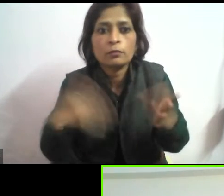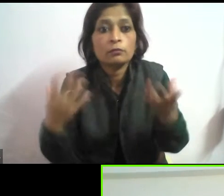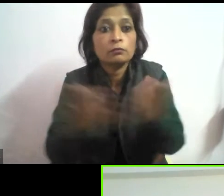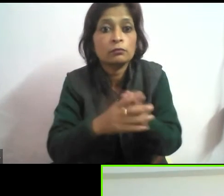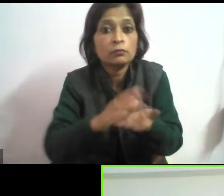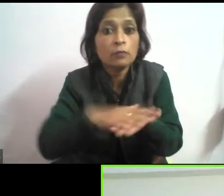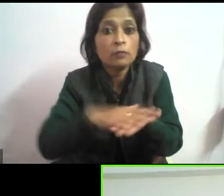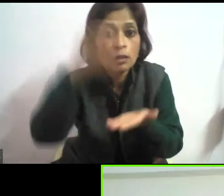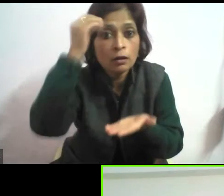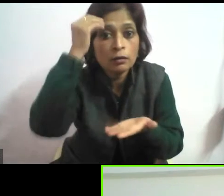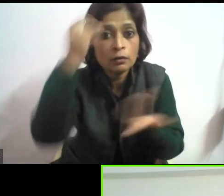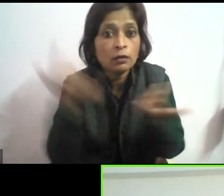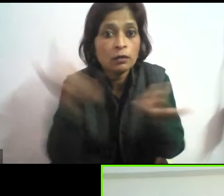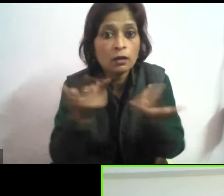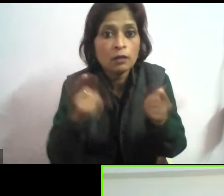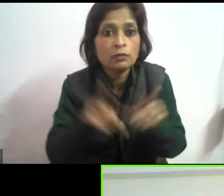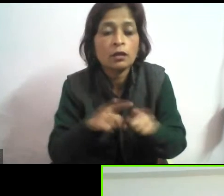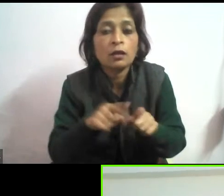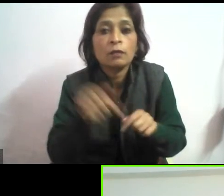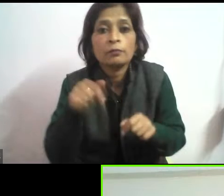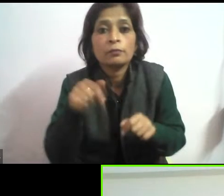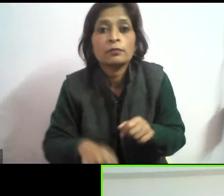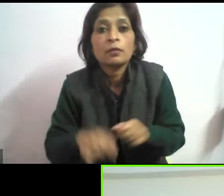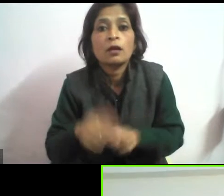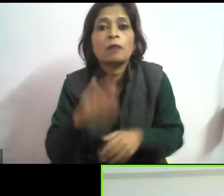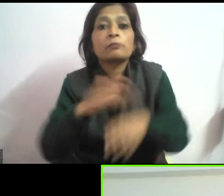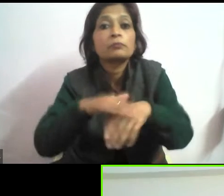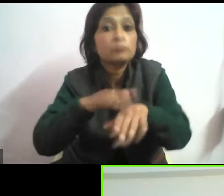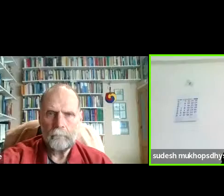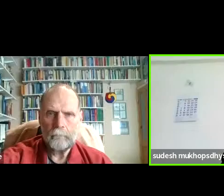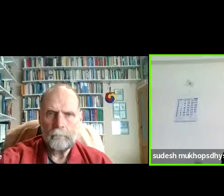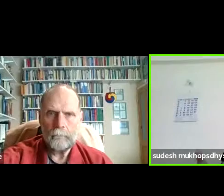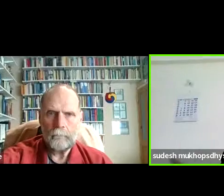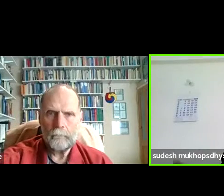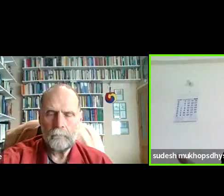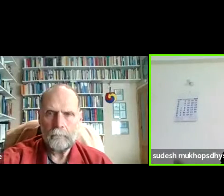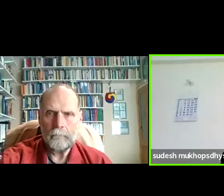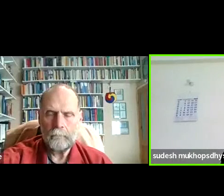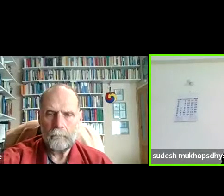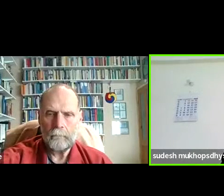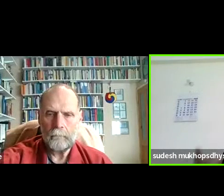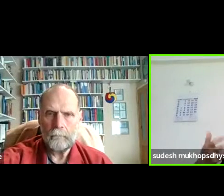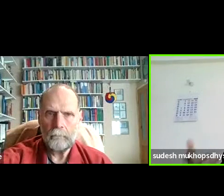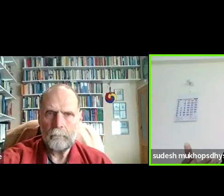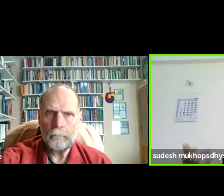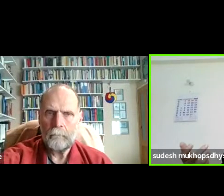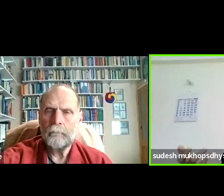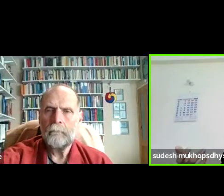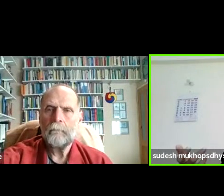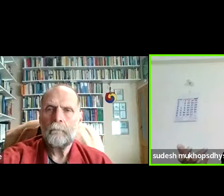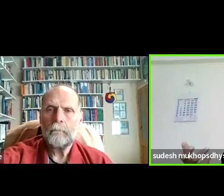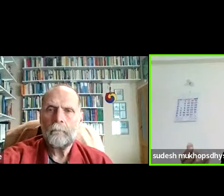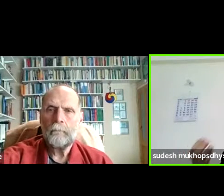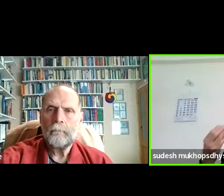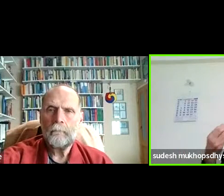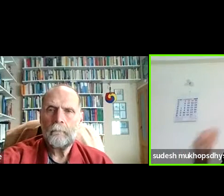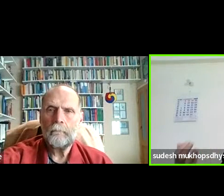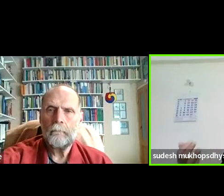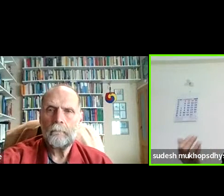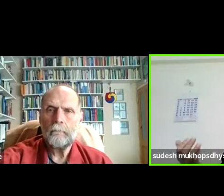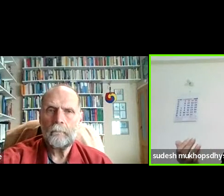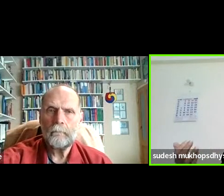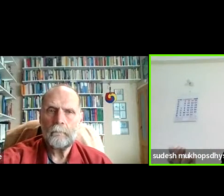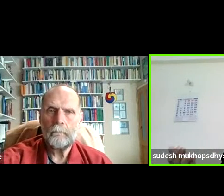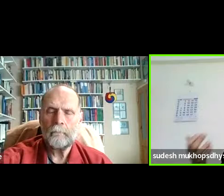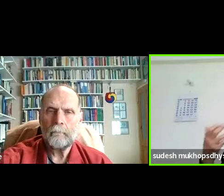from the deliberations, the experiences which Professor Richard has shared with us, then I will say the